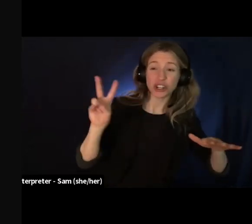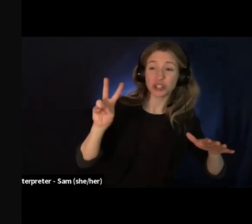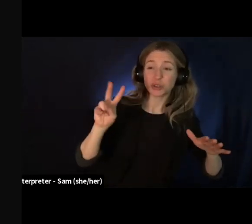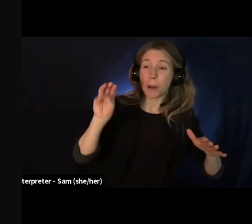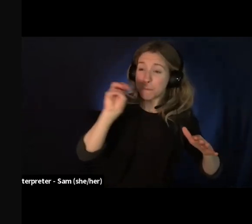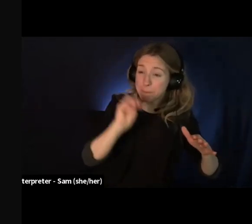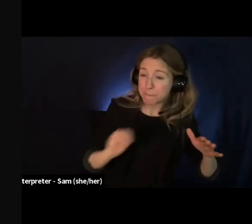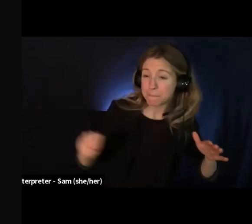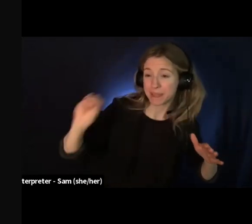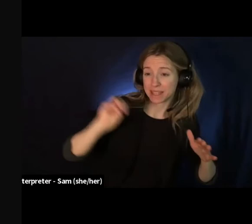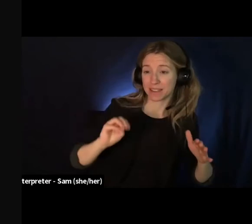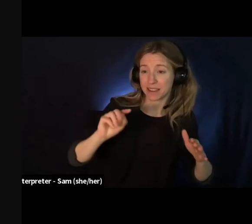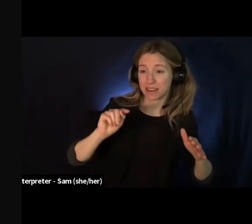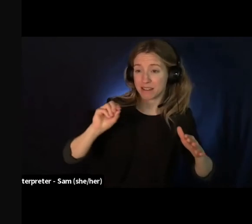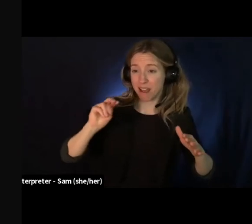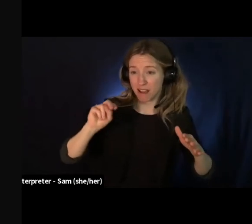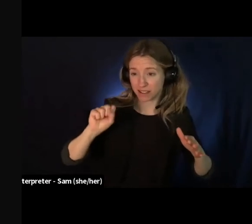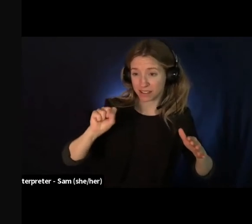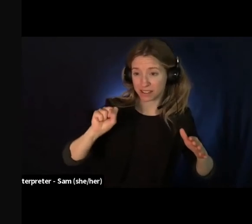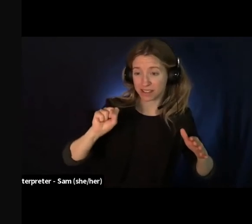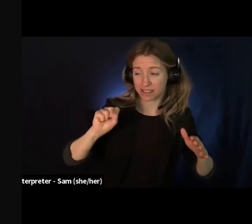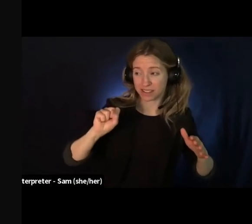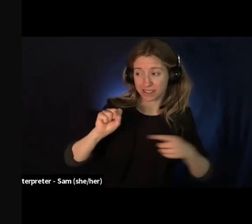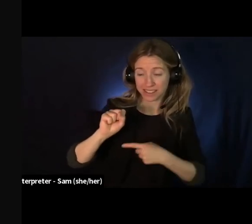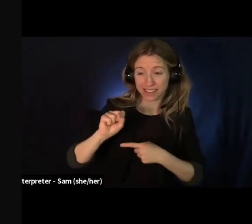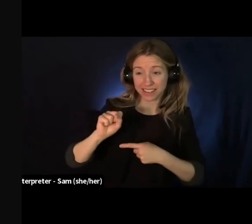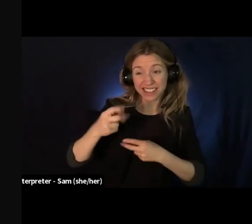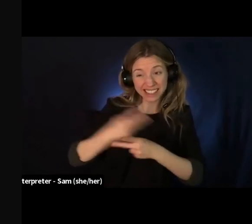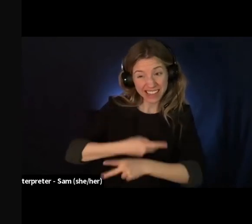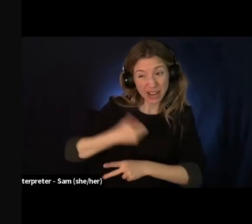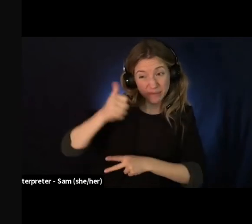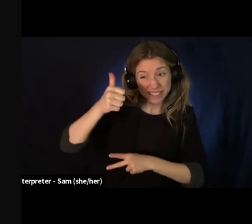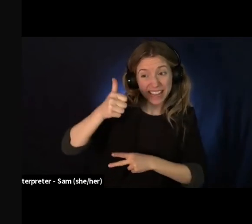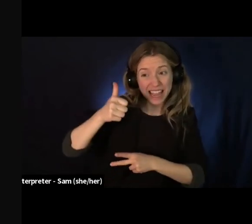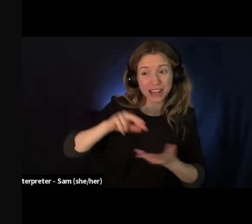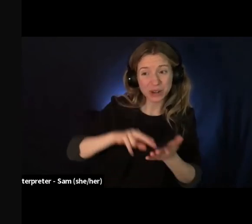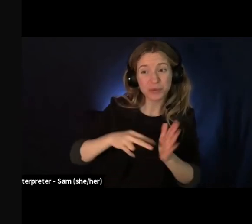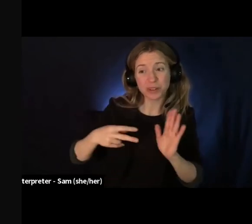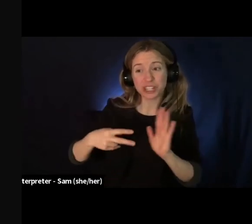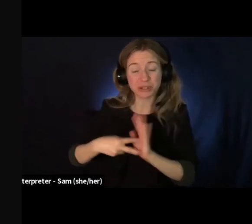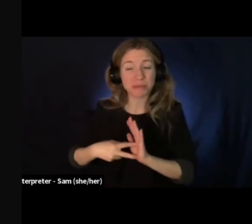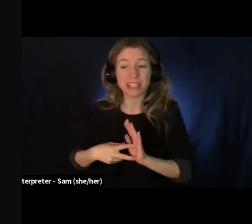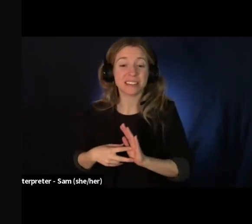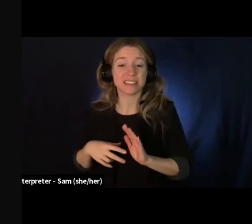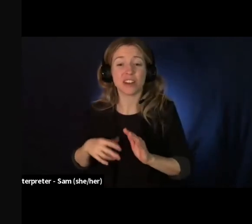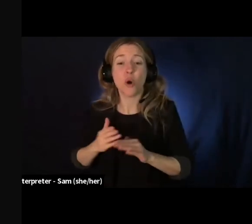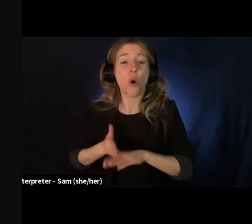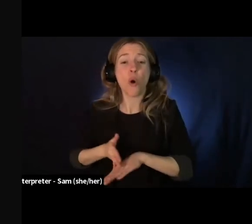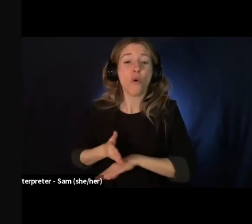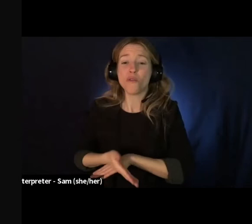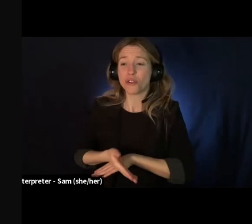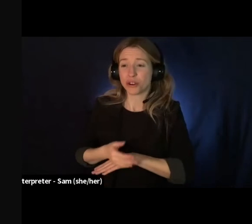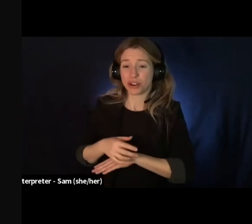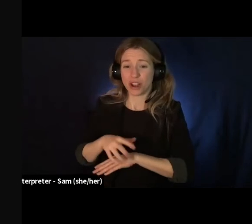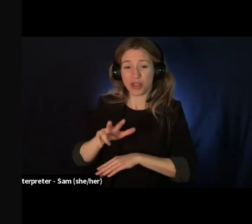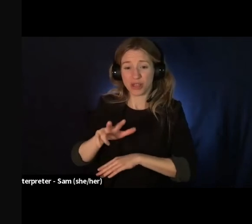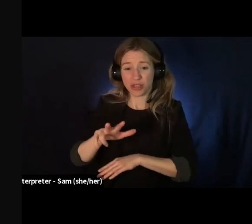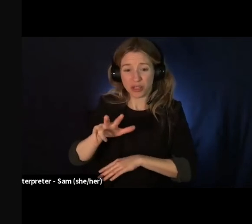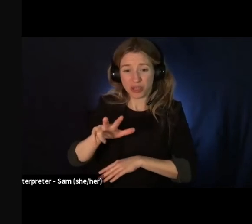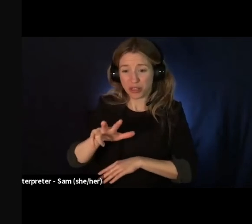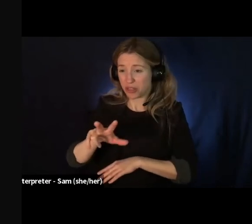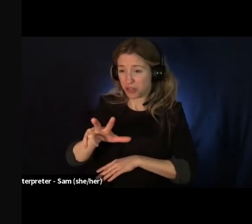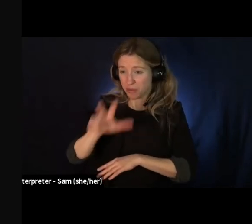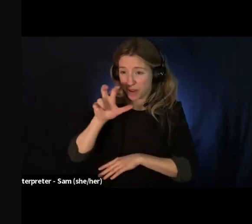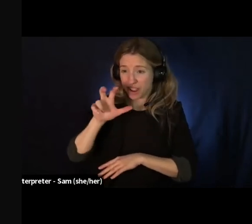is 320 million tons of paint sludge that had been dispersed throughout our community